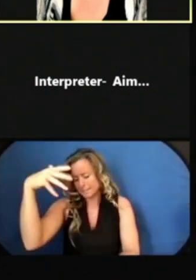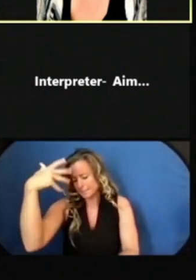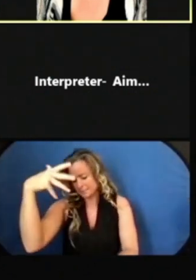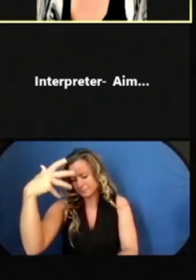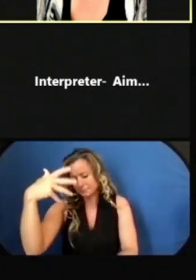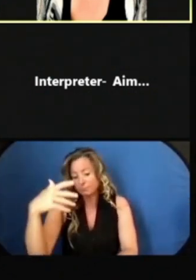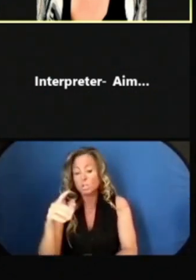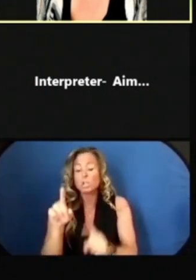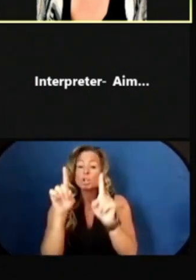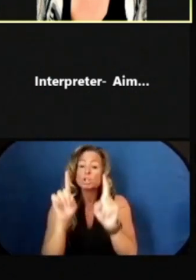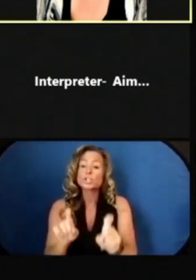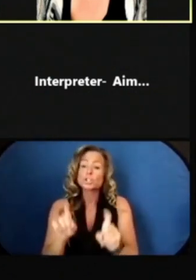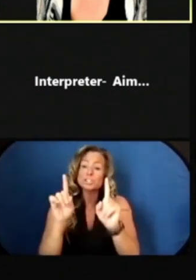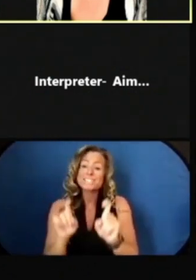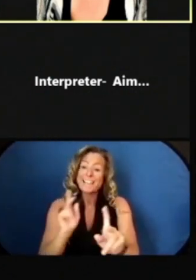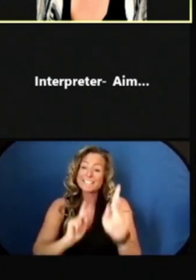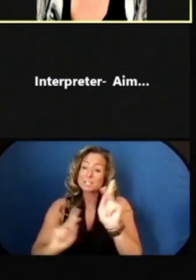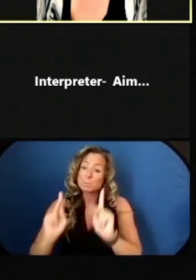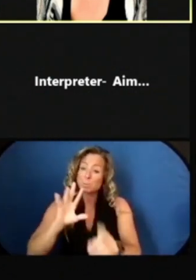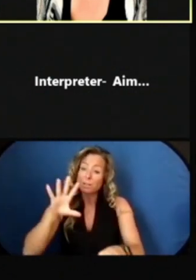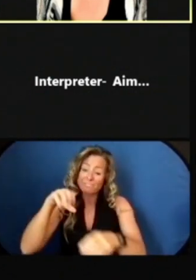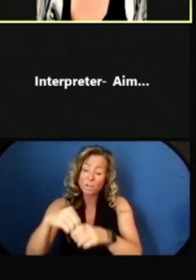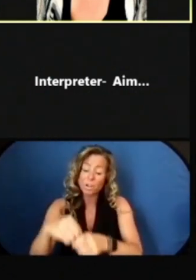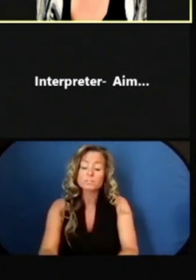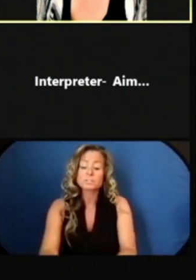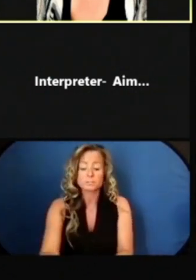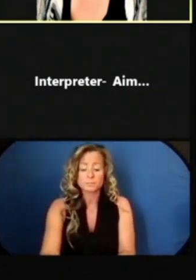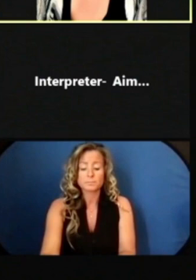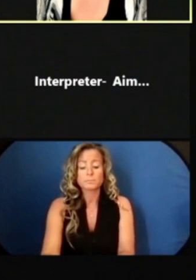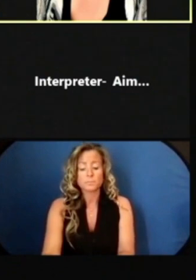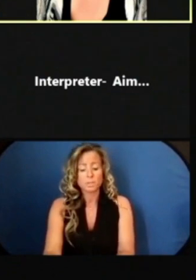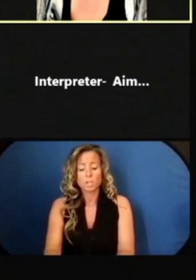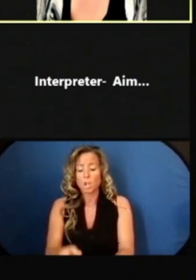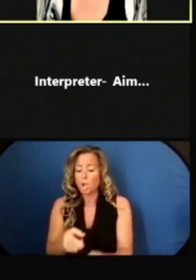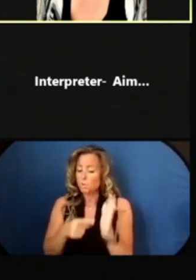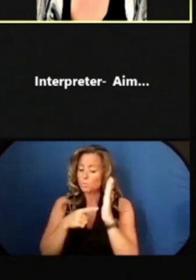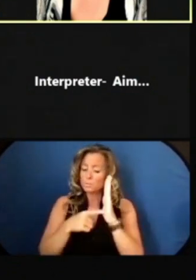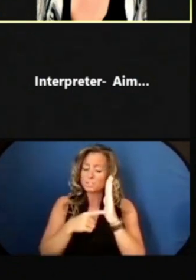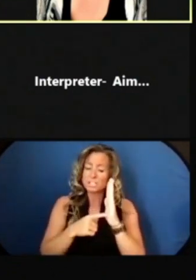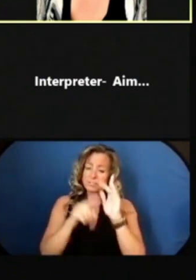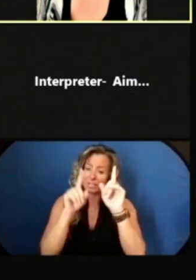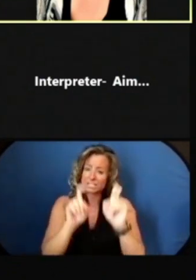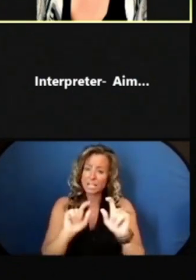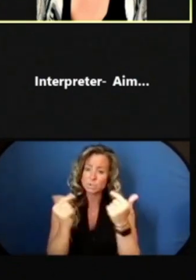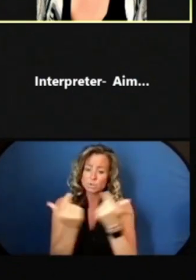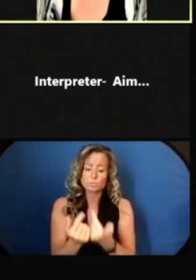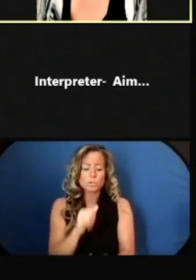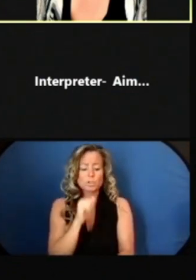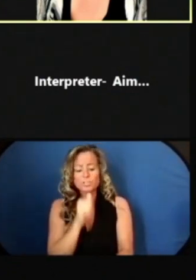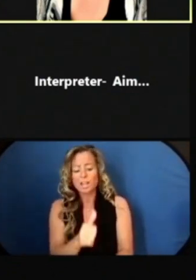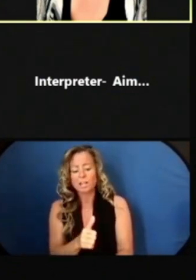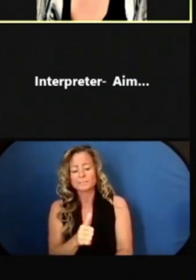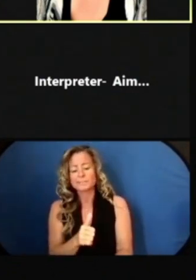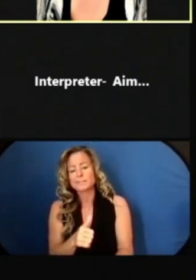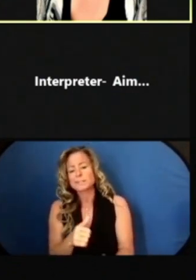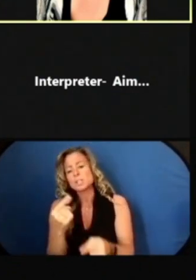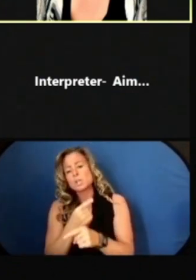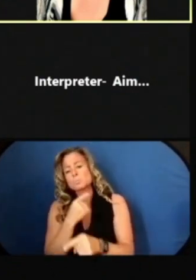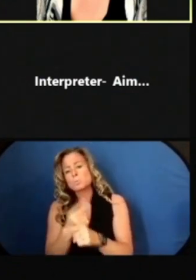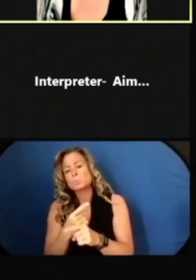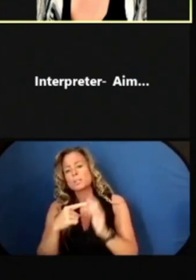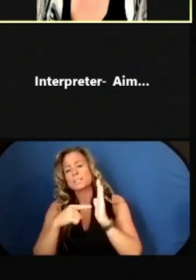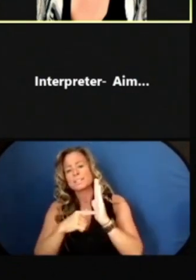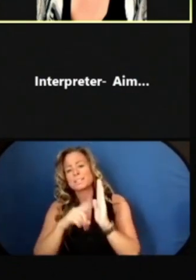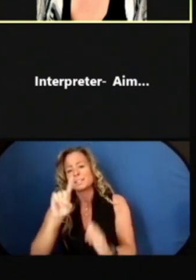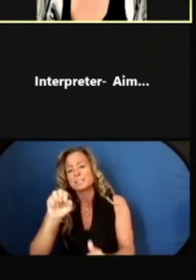your test participants are representative of the target groups. That's really important. If you're not targeting the right demographic, then you